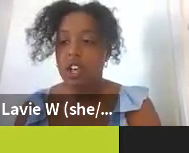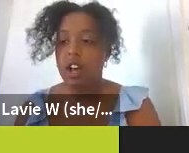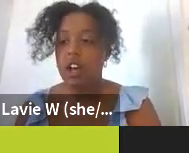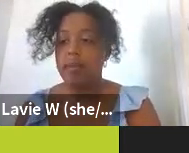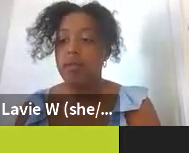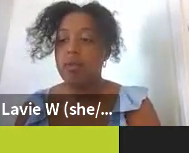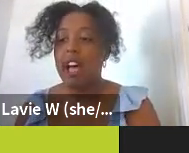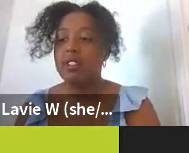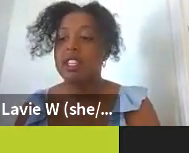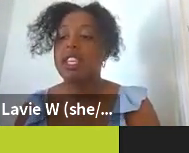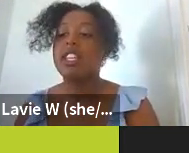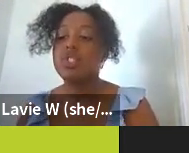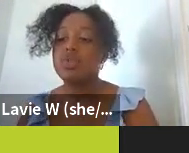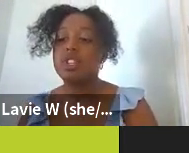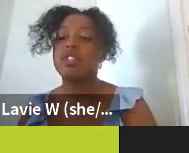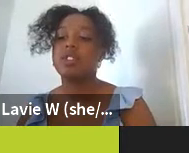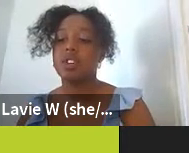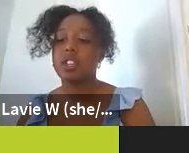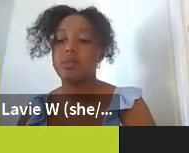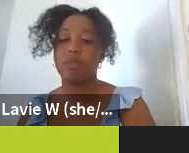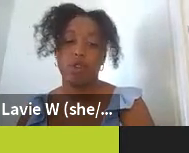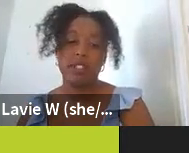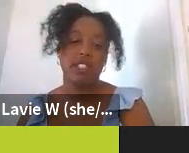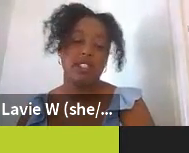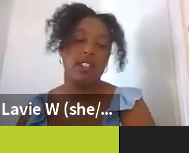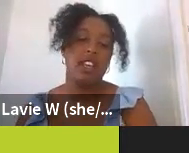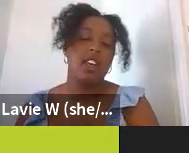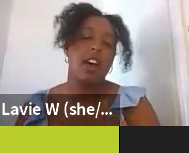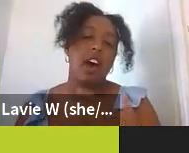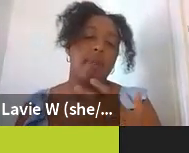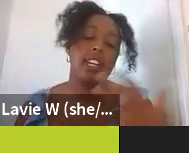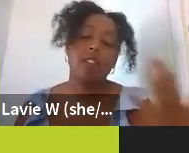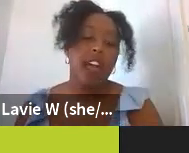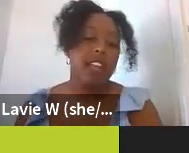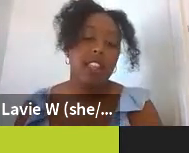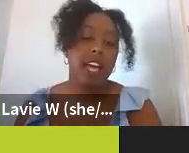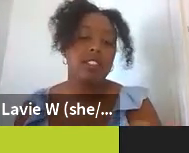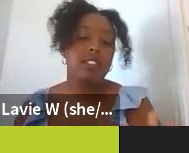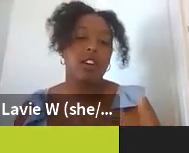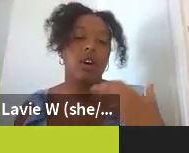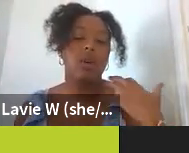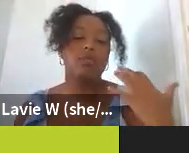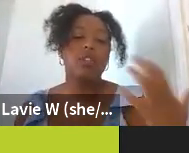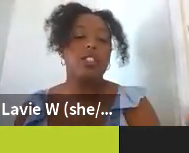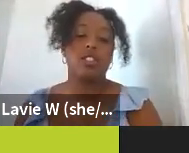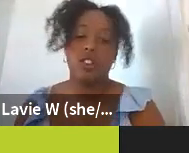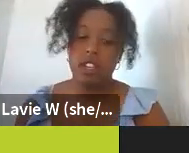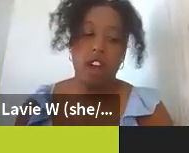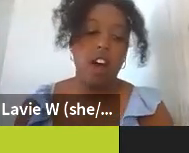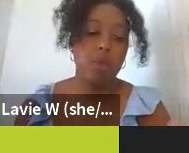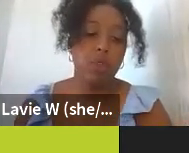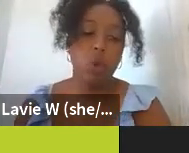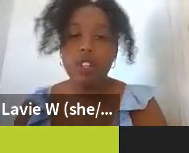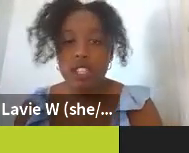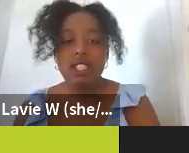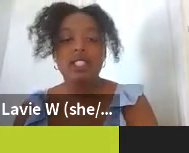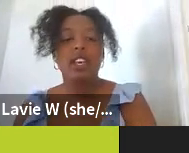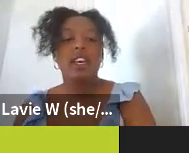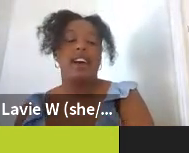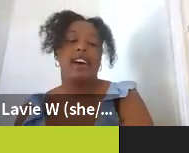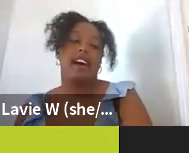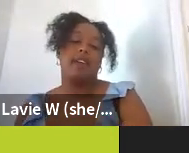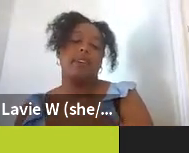session around the history of circus performances. And I read that, you know, it really started off with